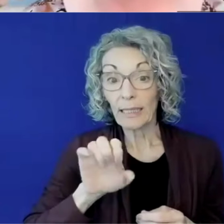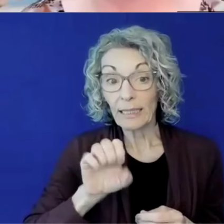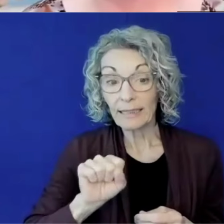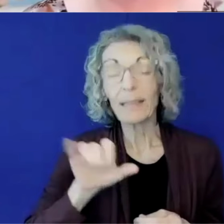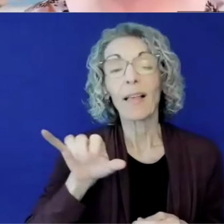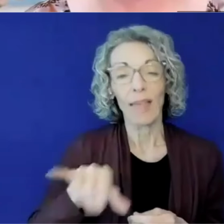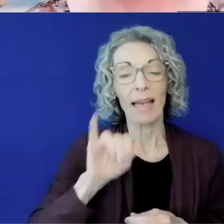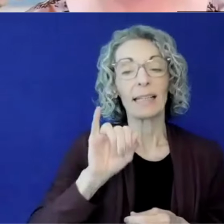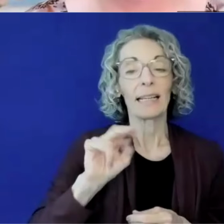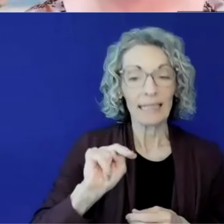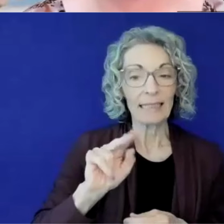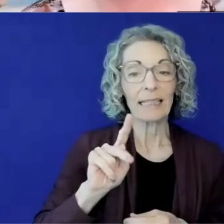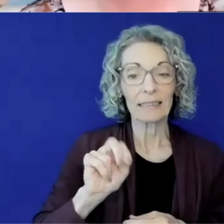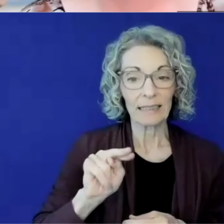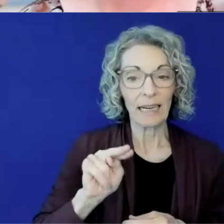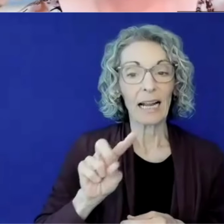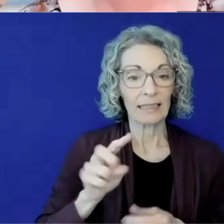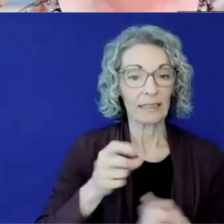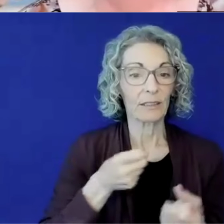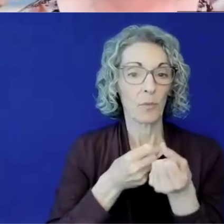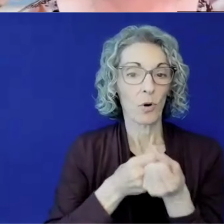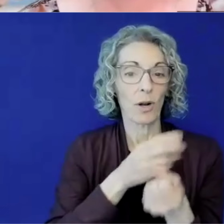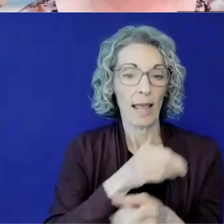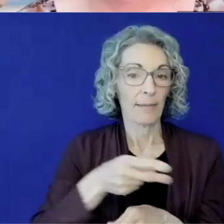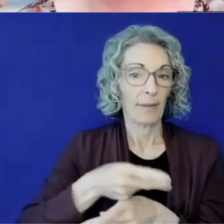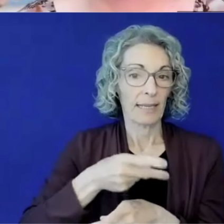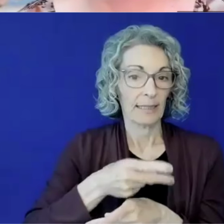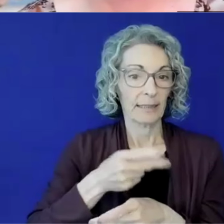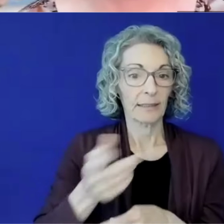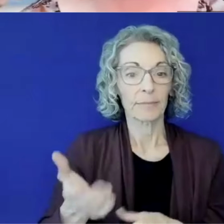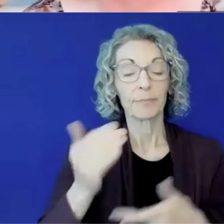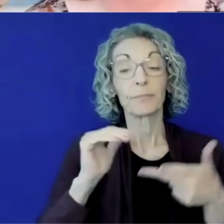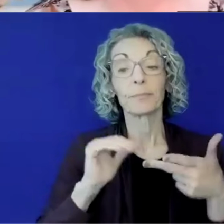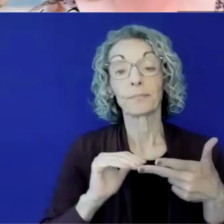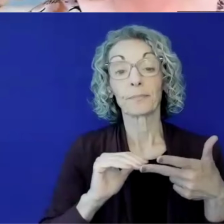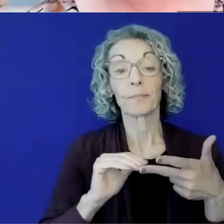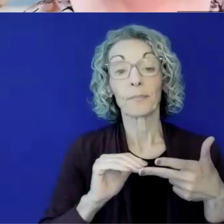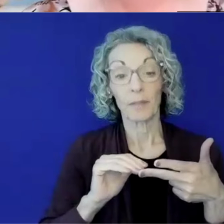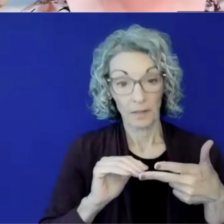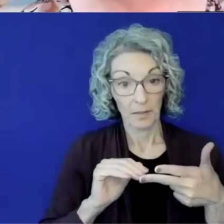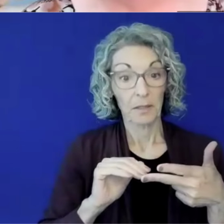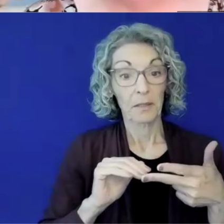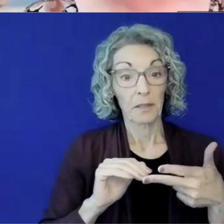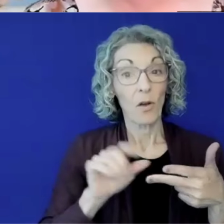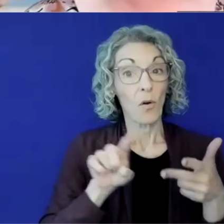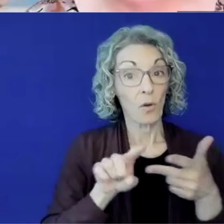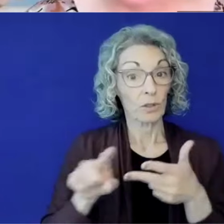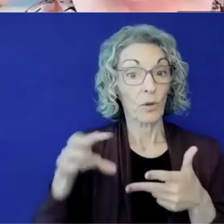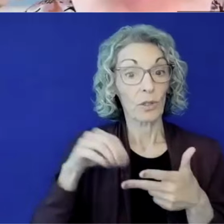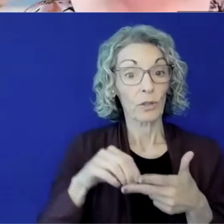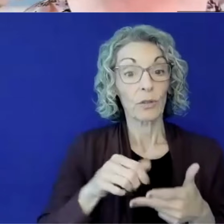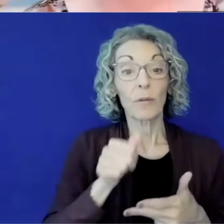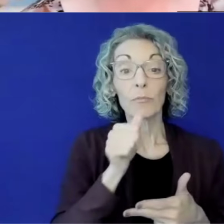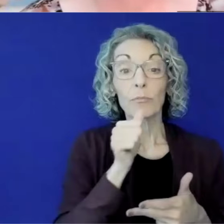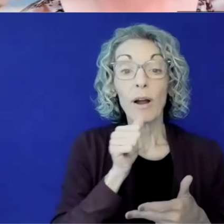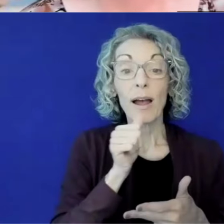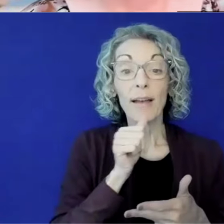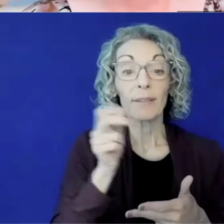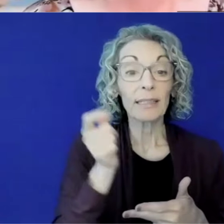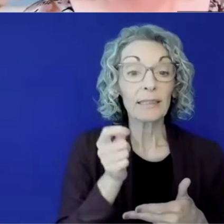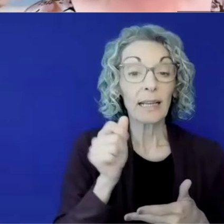in-kind support and maintenance. Other examples of unearned income include private annuities and